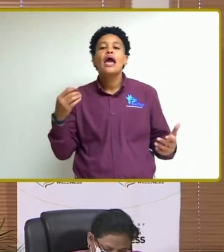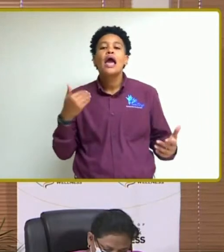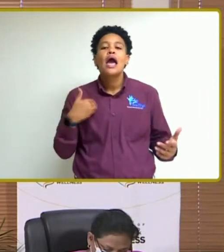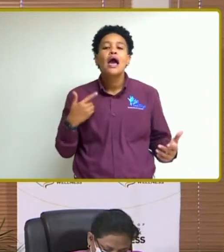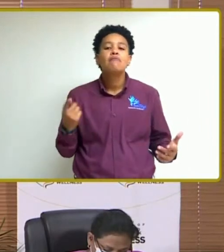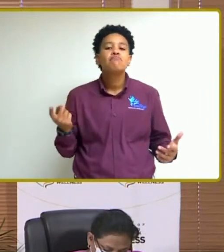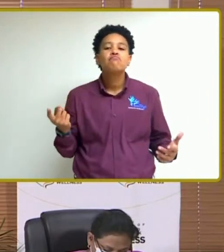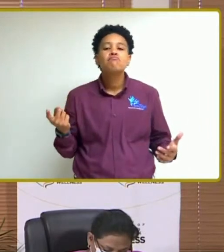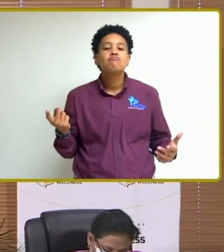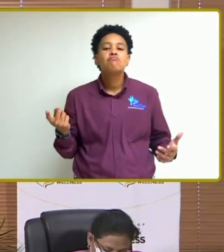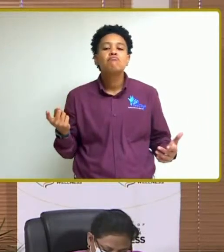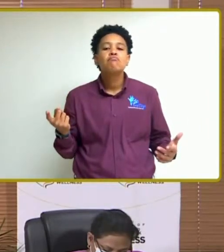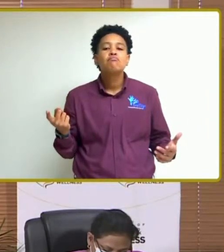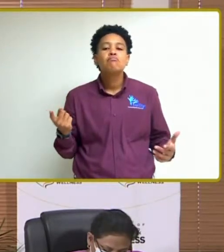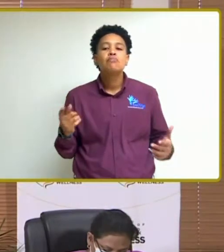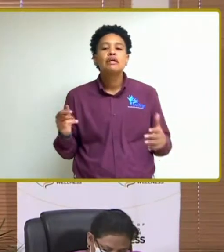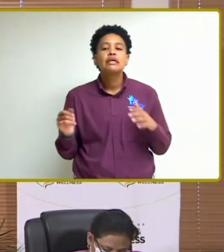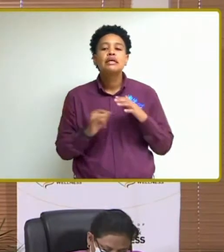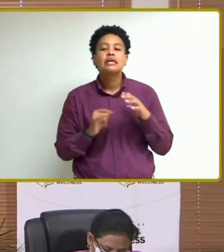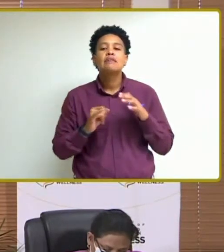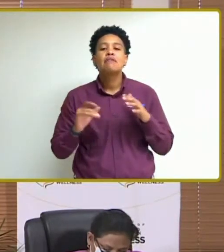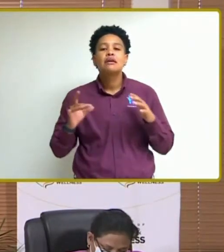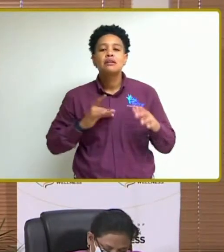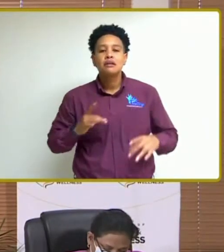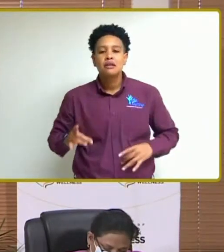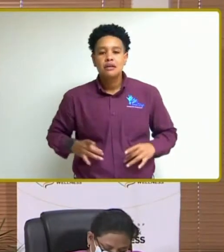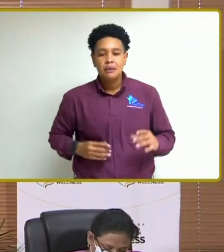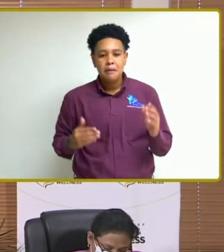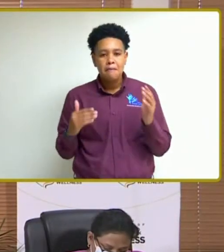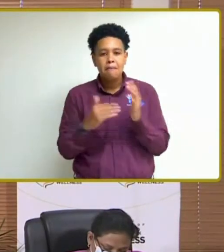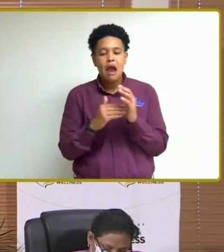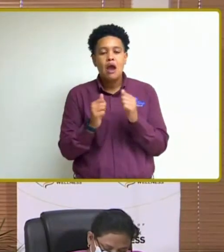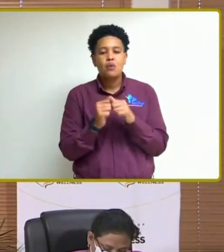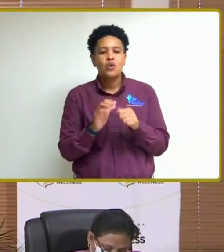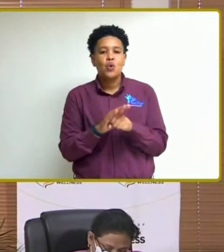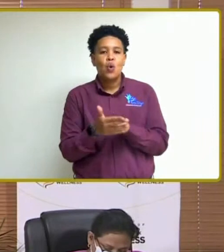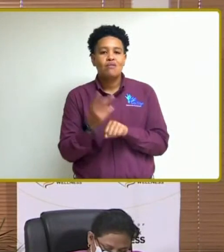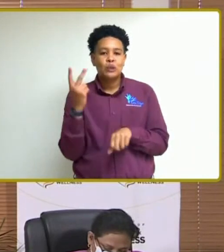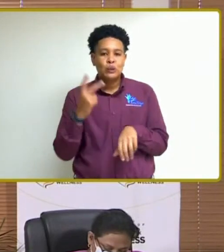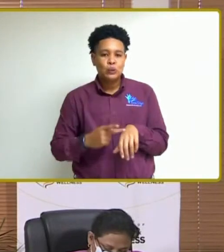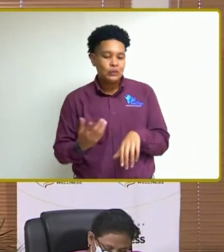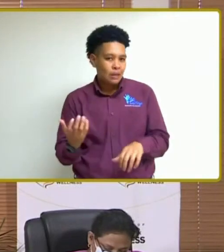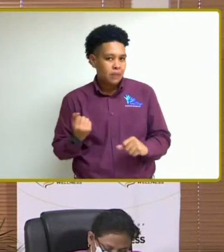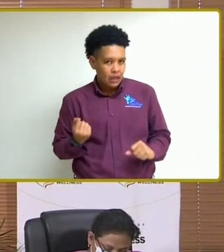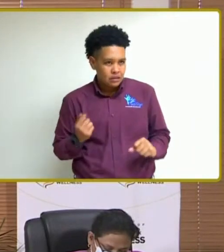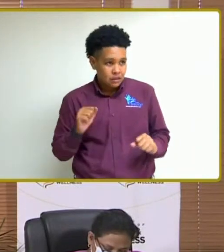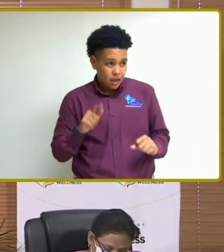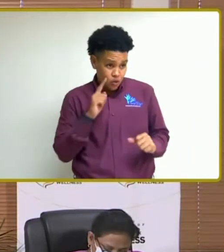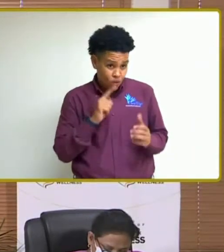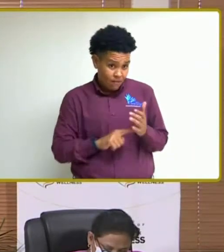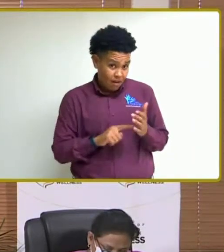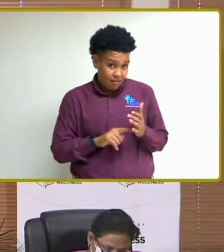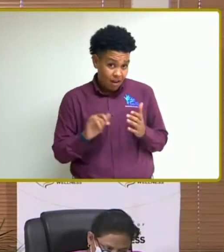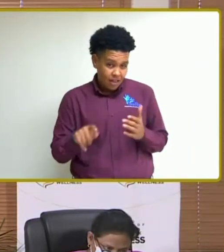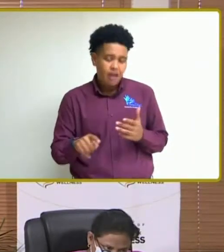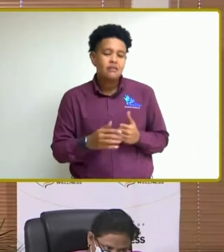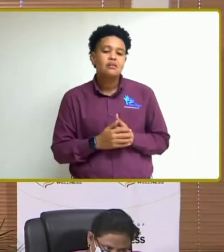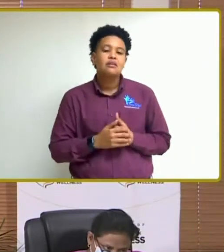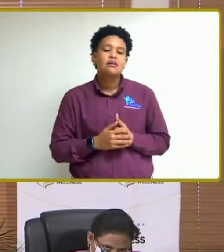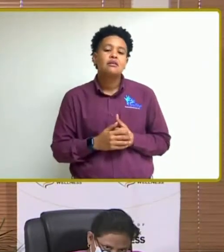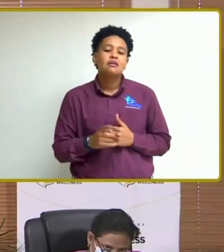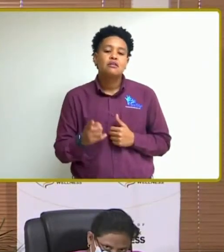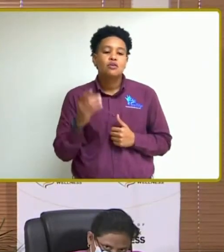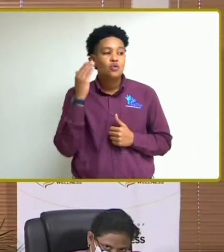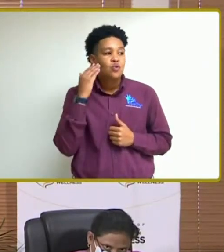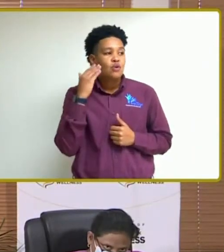been reinfected with COVID-19. Can you verify that? And do you